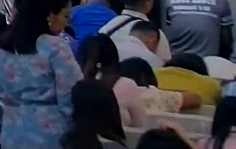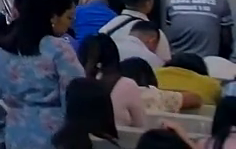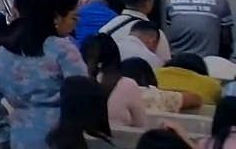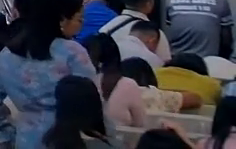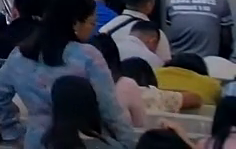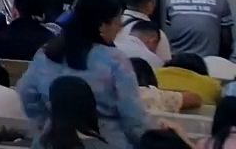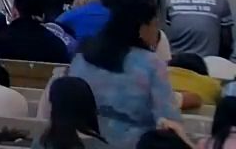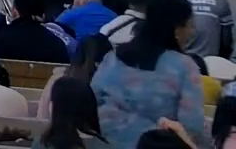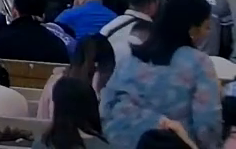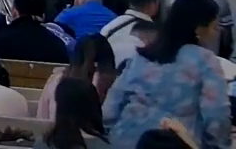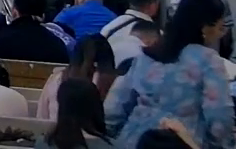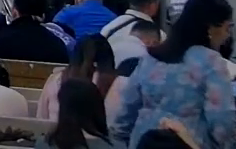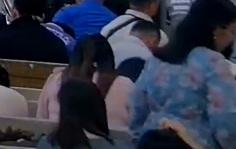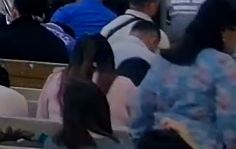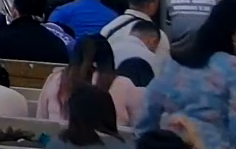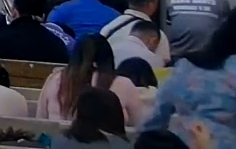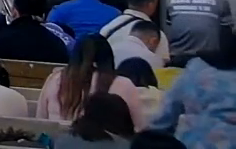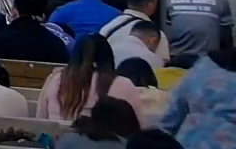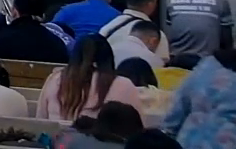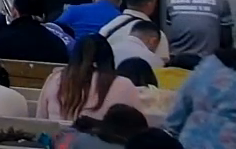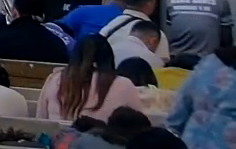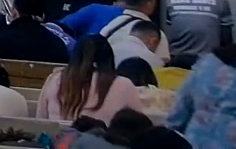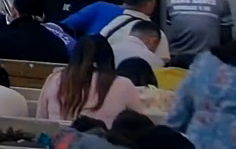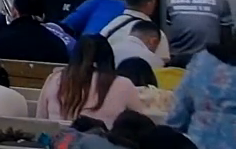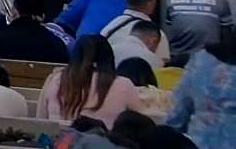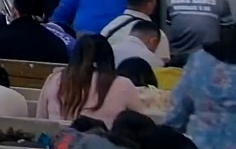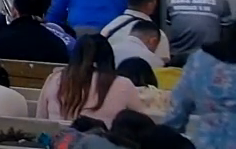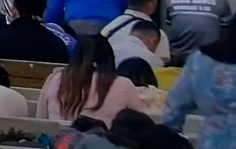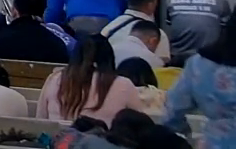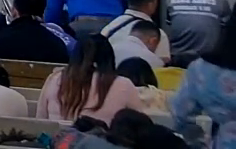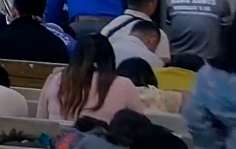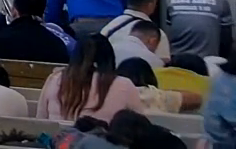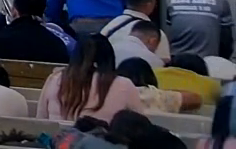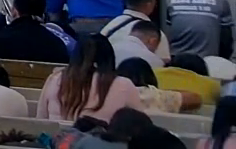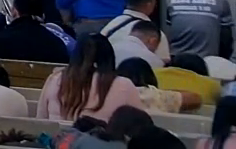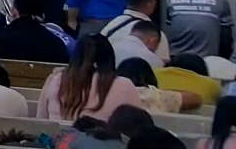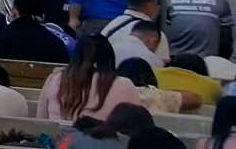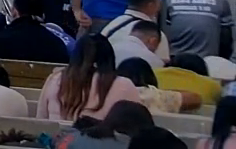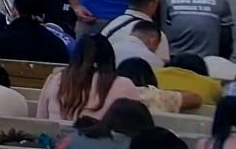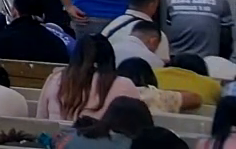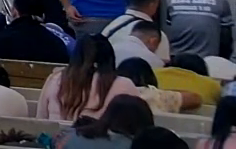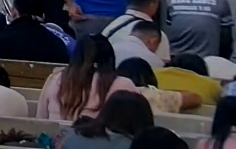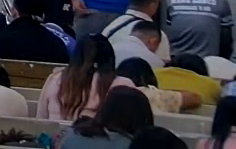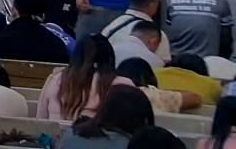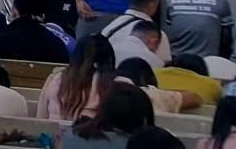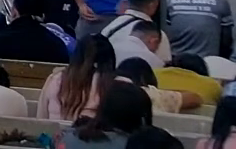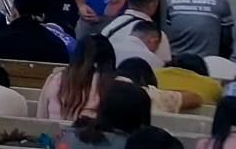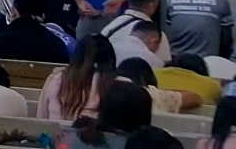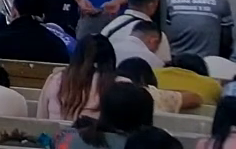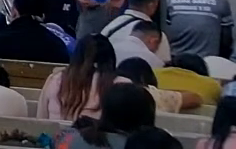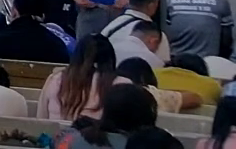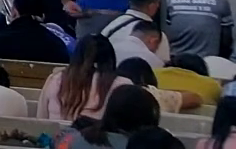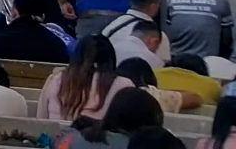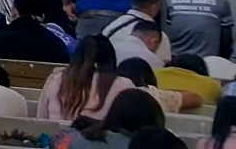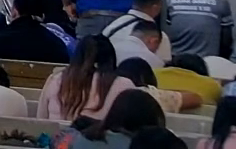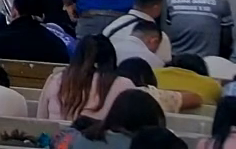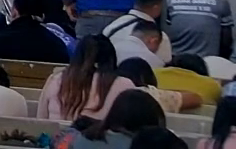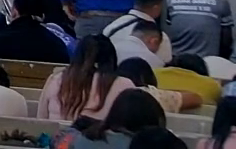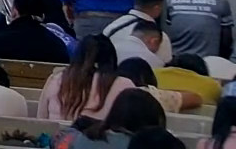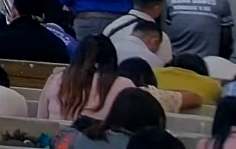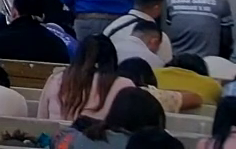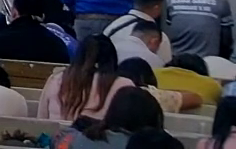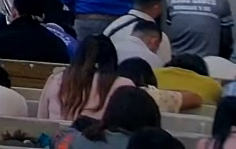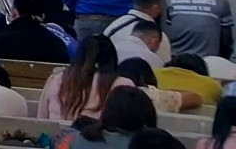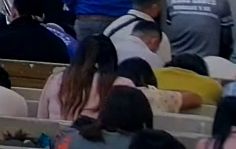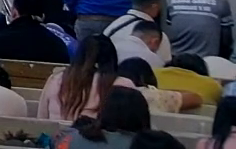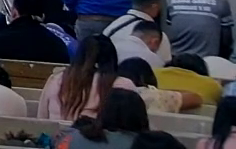needed to be treasured? For where your treasure is, there your heart will be also. Wapat